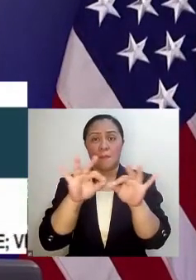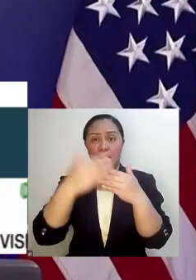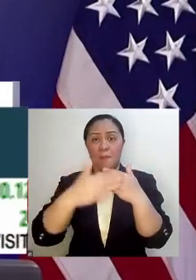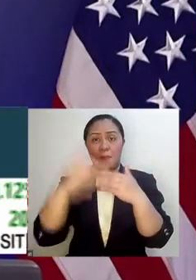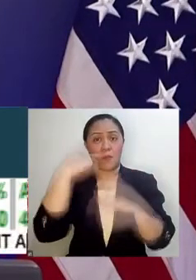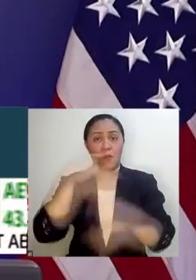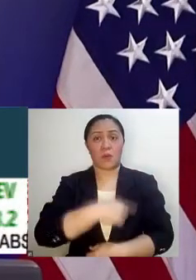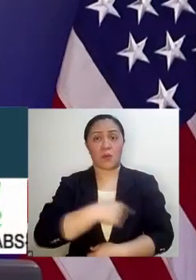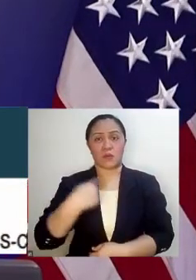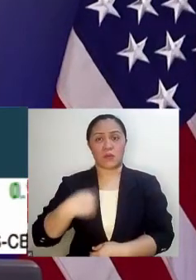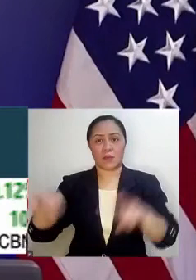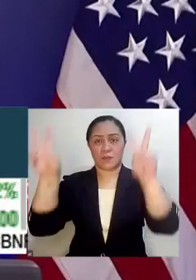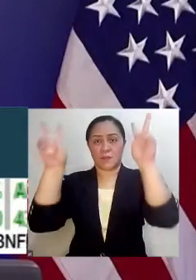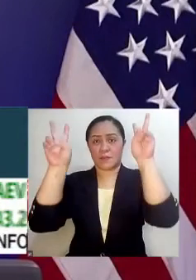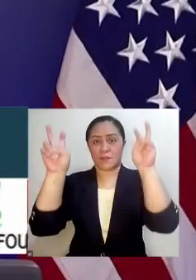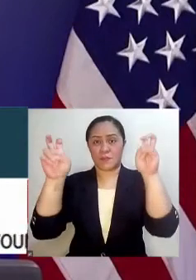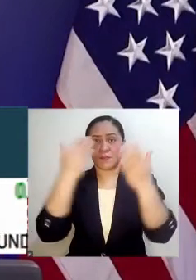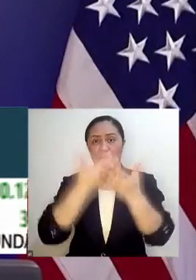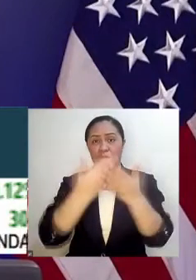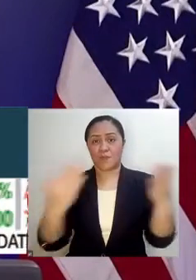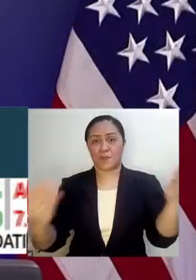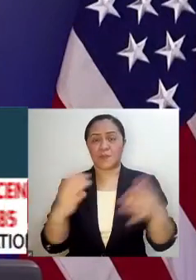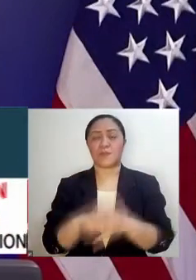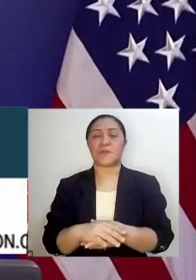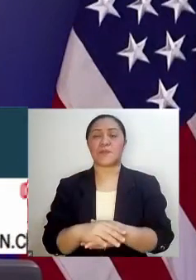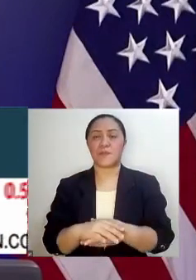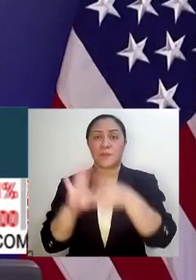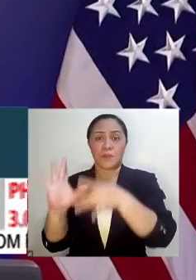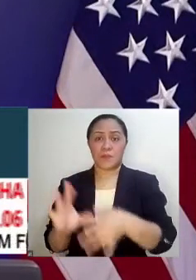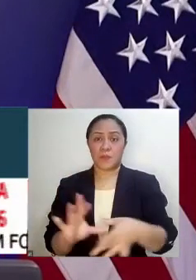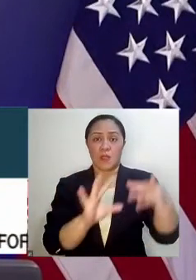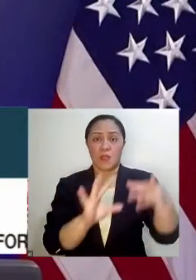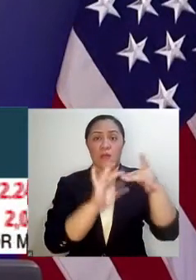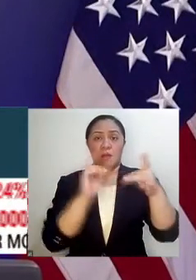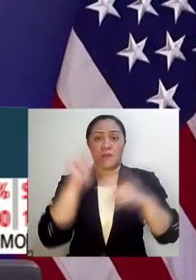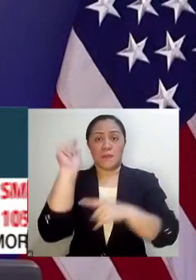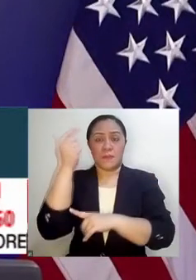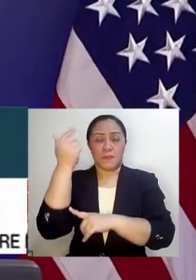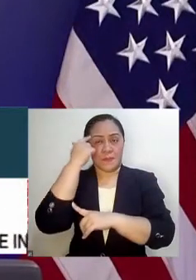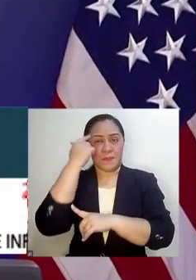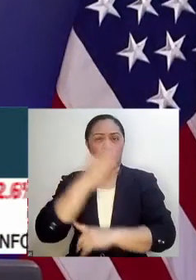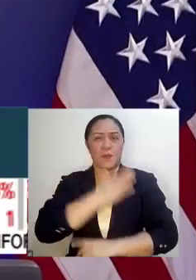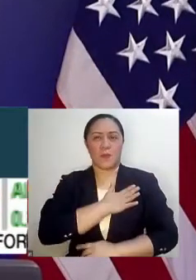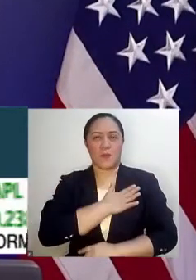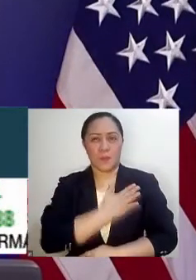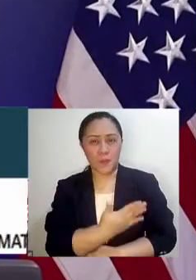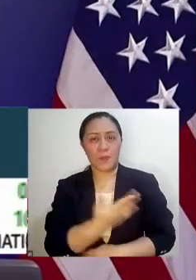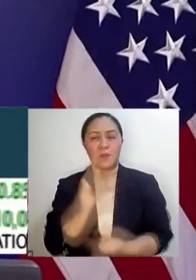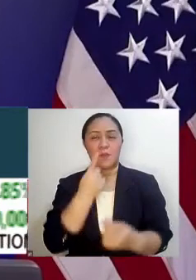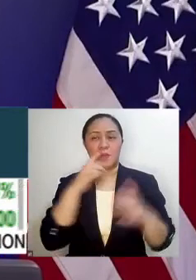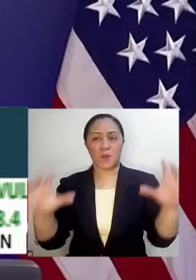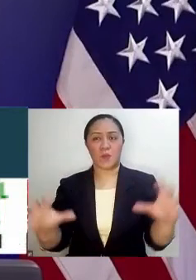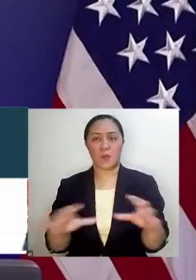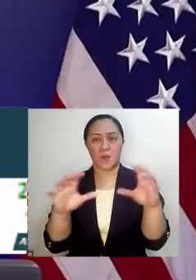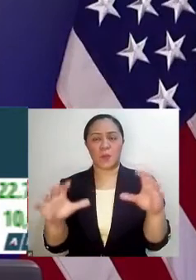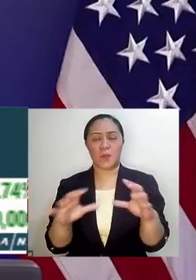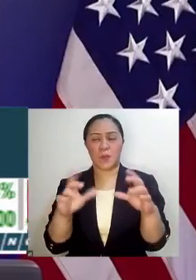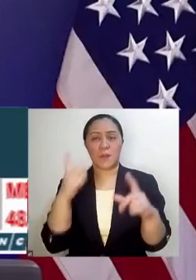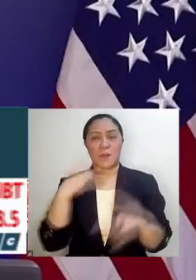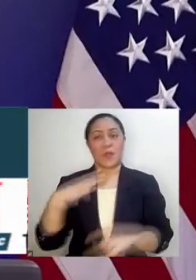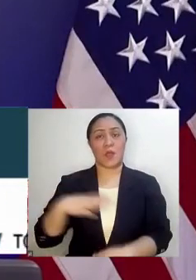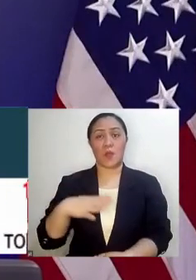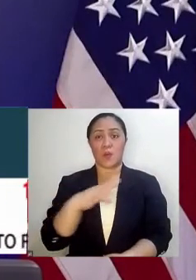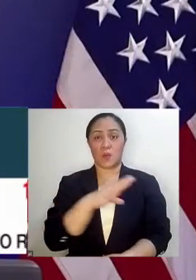matters. It will require a whole-of-government effort, bipartisan cooperation in Congress, and strong alliances